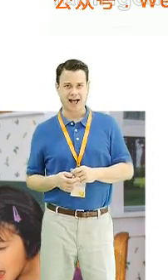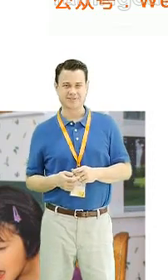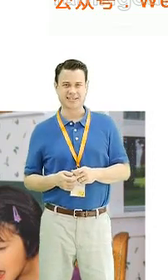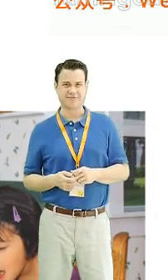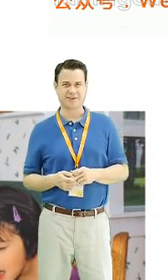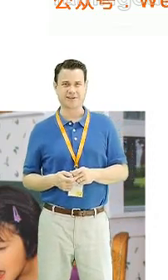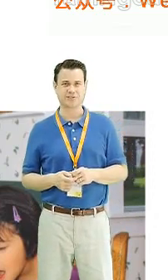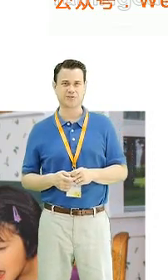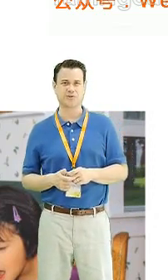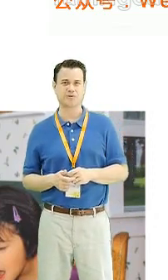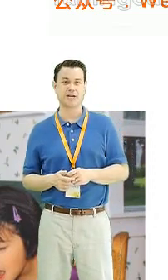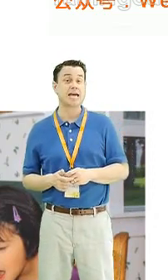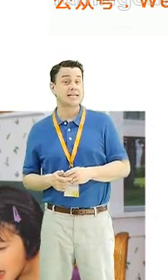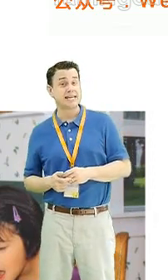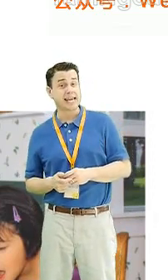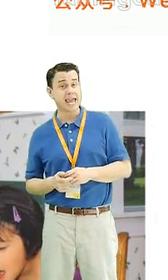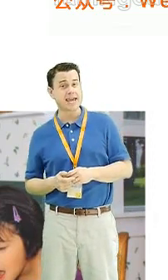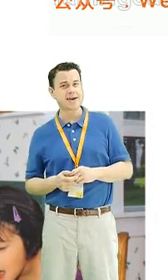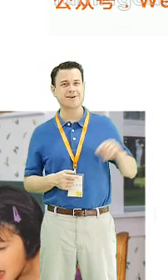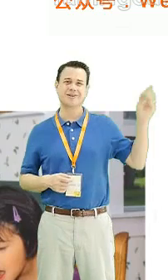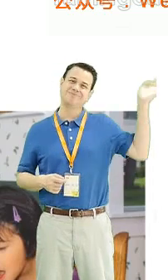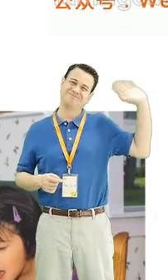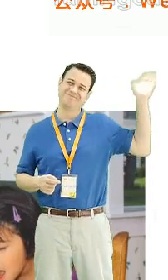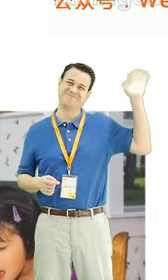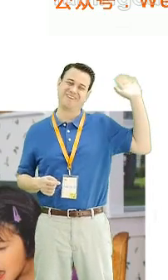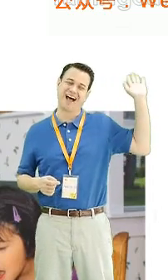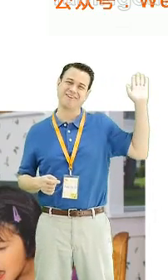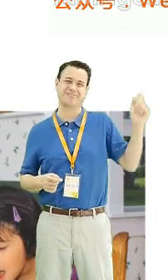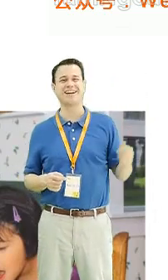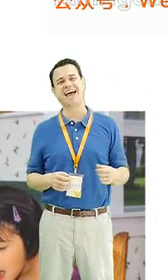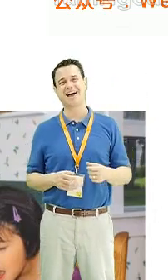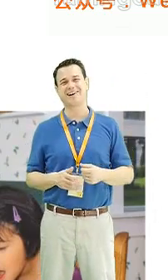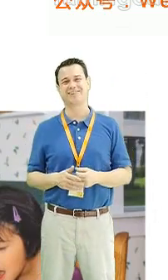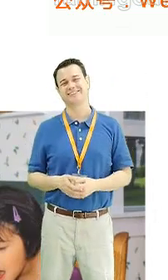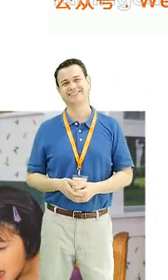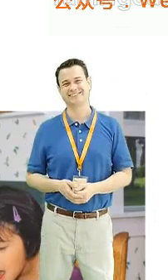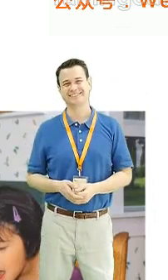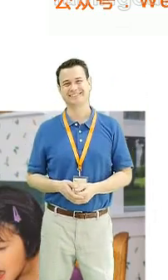I'll see you very soon. Take care. Bye for now.